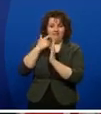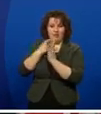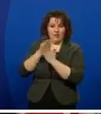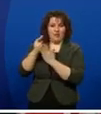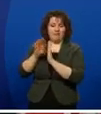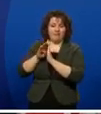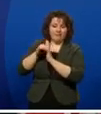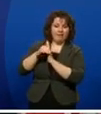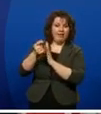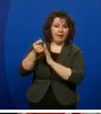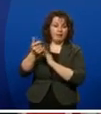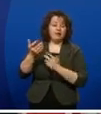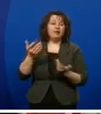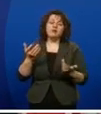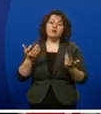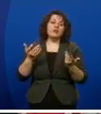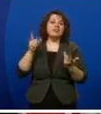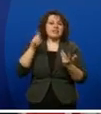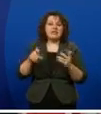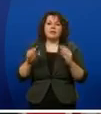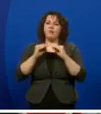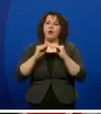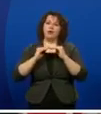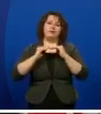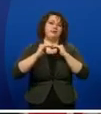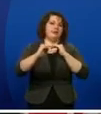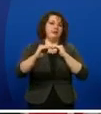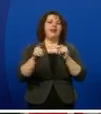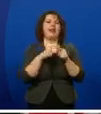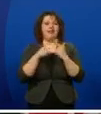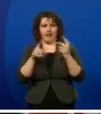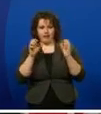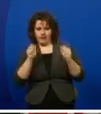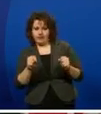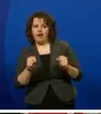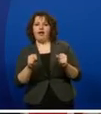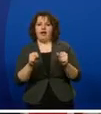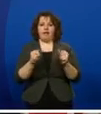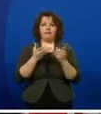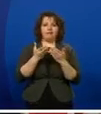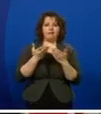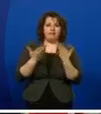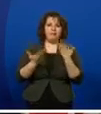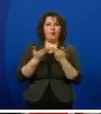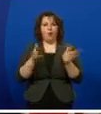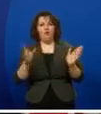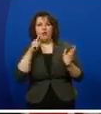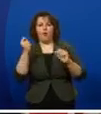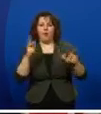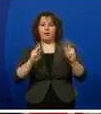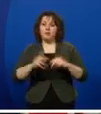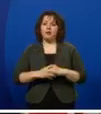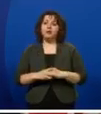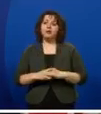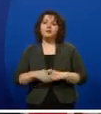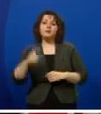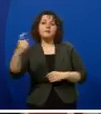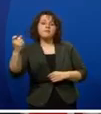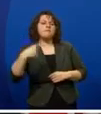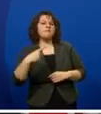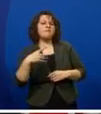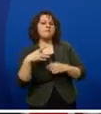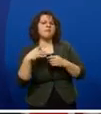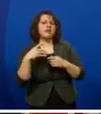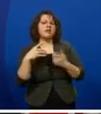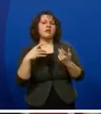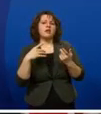week as well. So we just need a little bit more stability, and then we can start to continue to have those conversations. Governor, related to Kay's question, we've